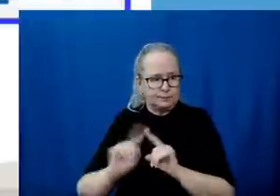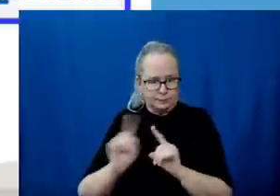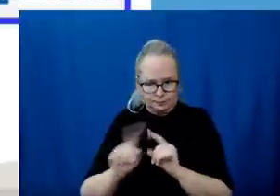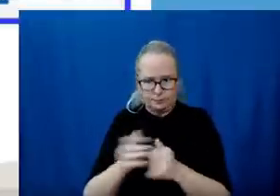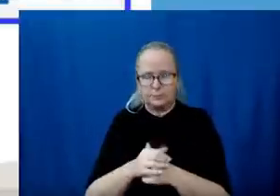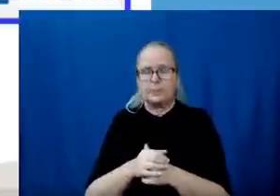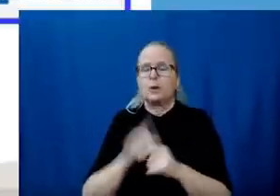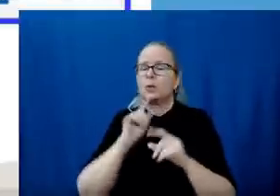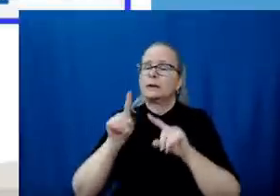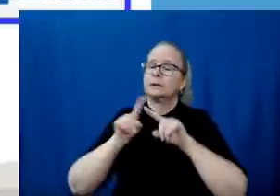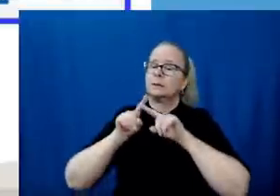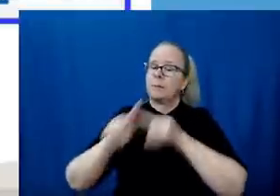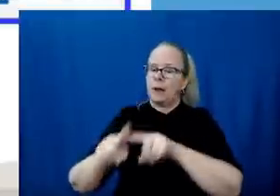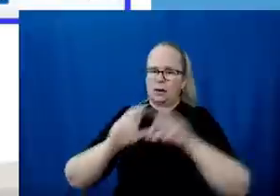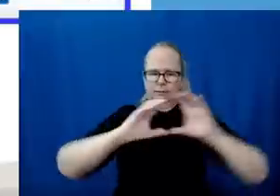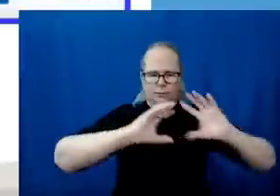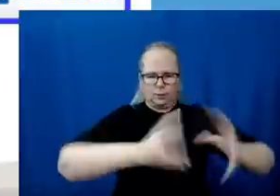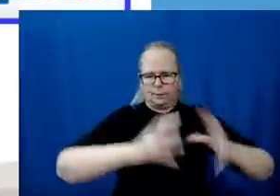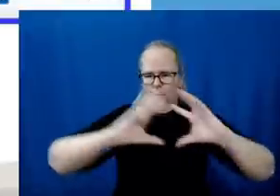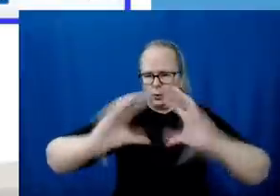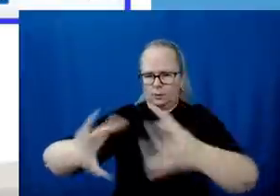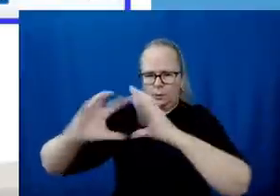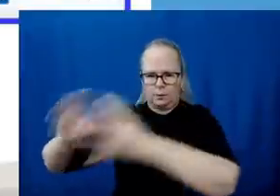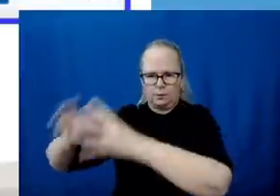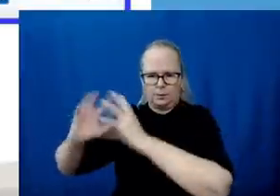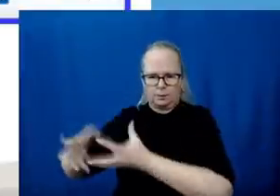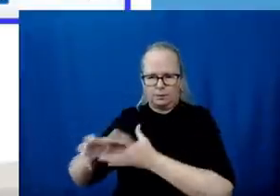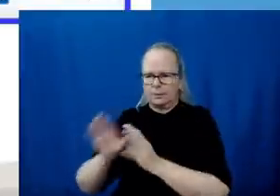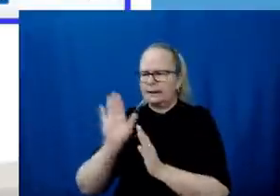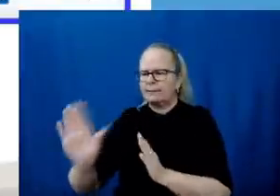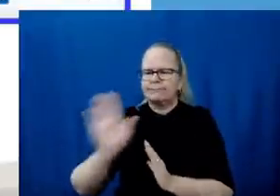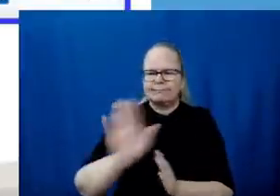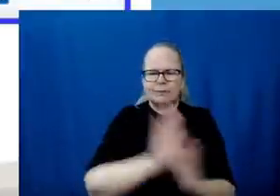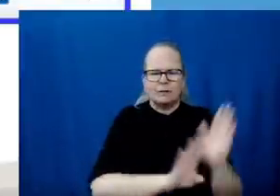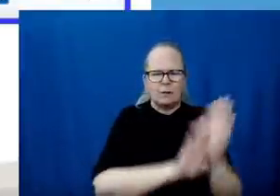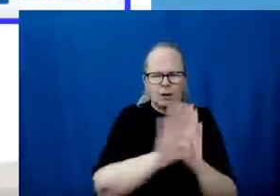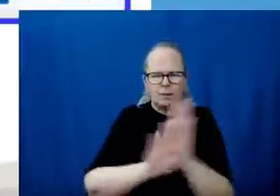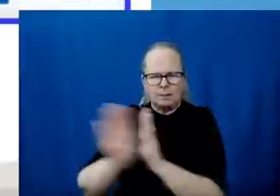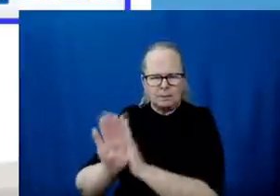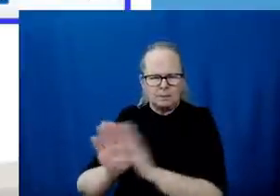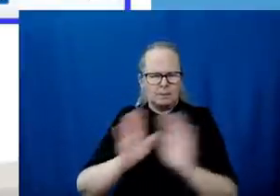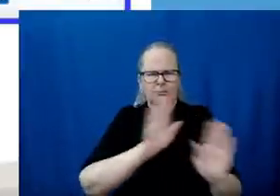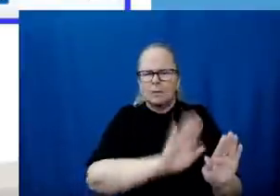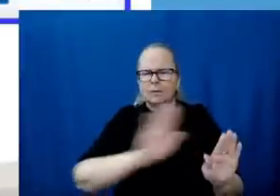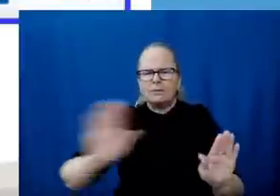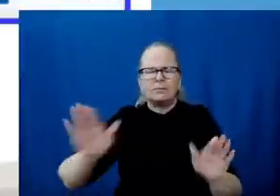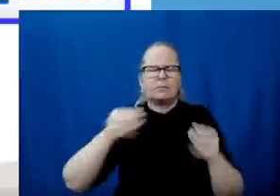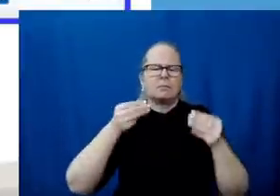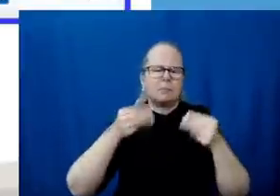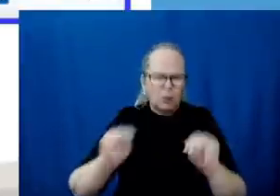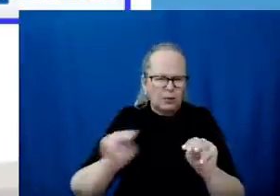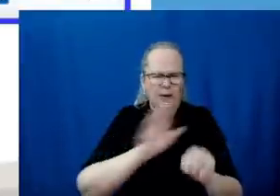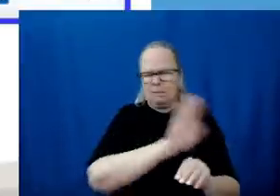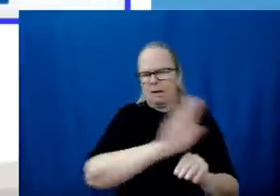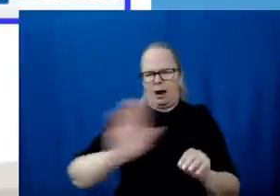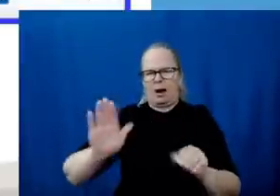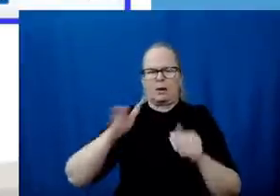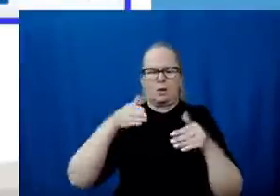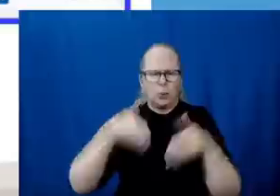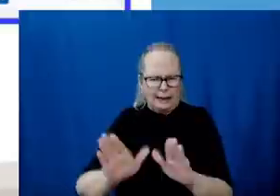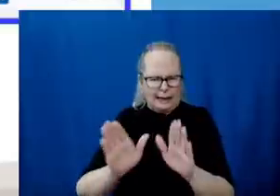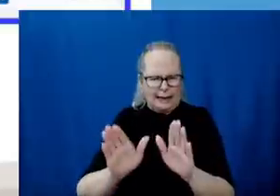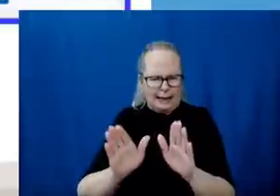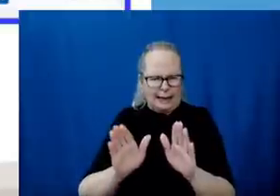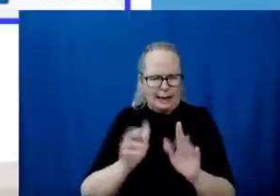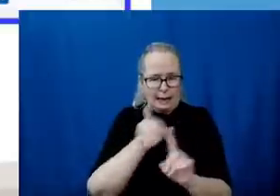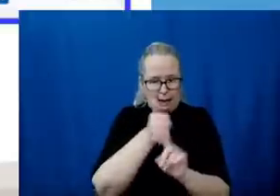site. Which is the result of each group developing sample processing methodologies in